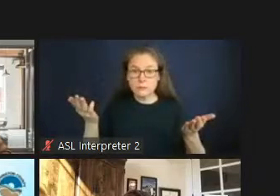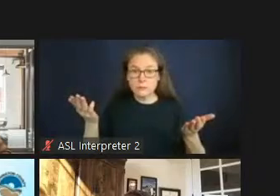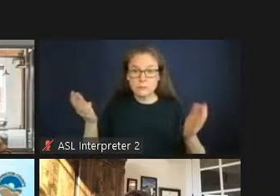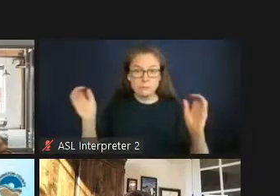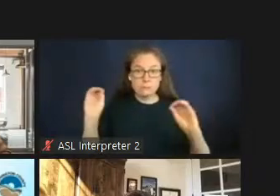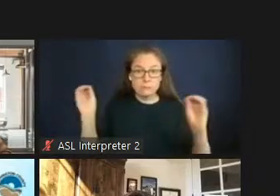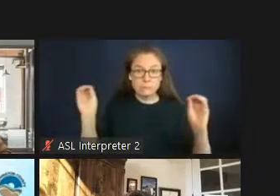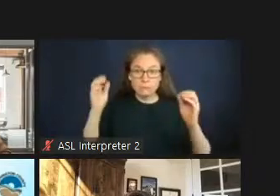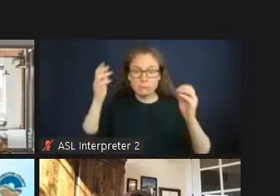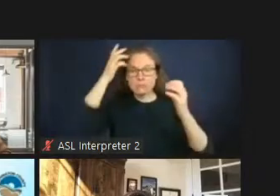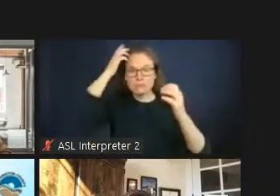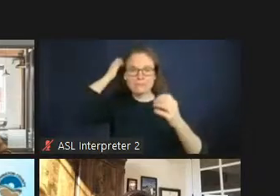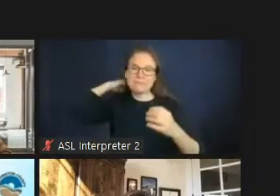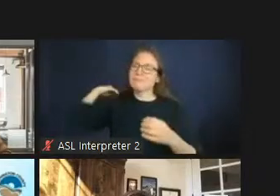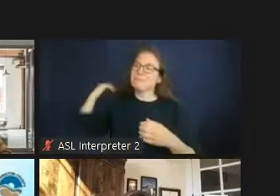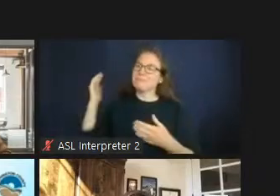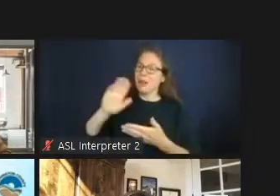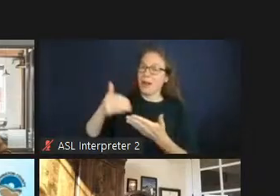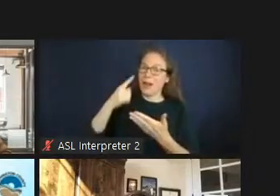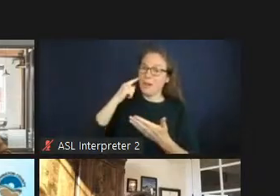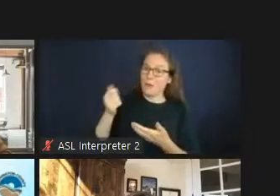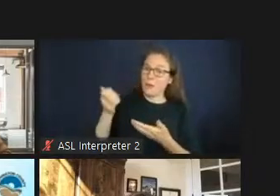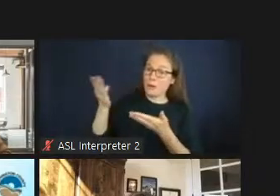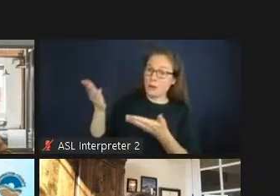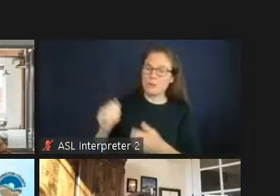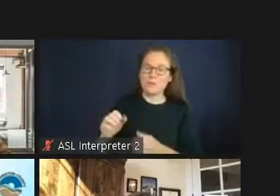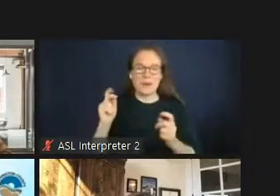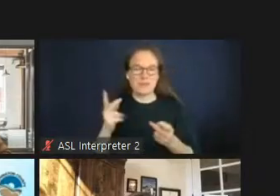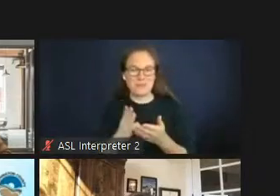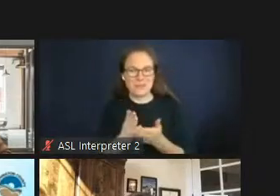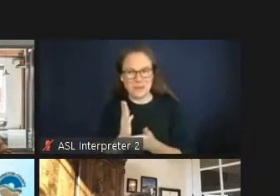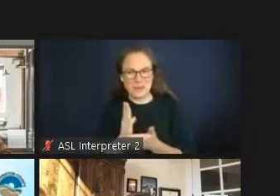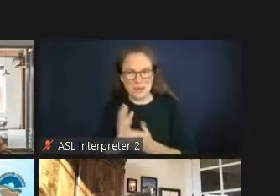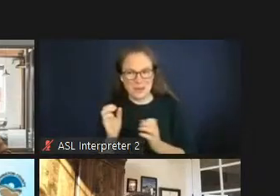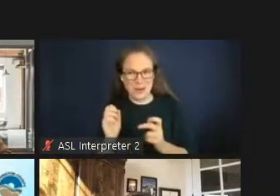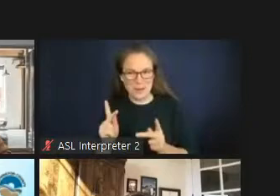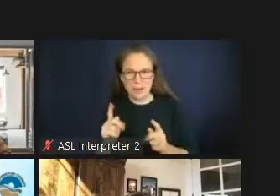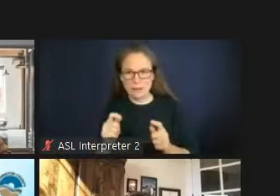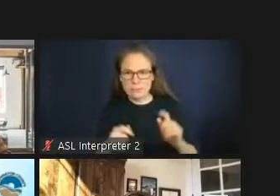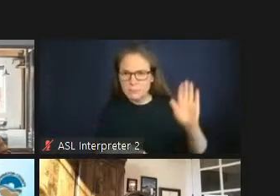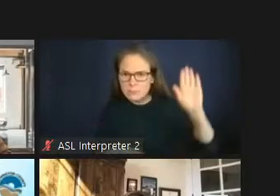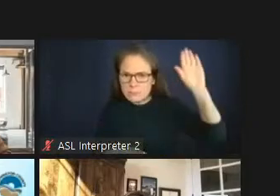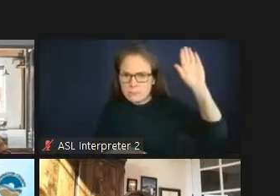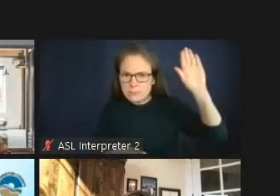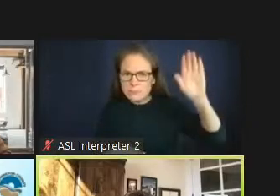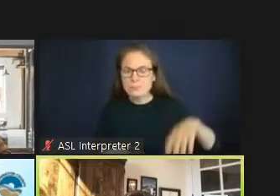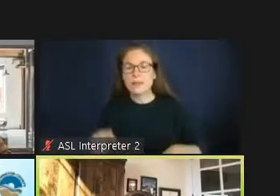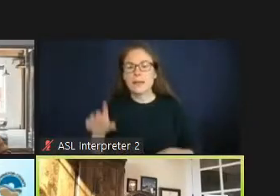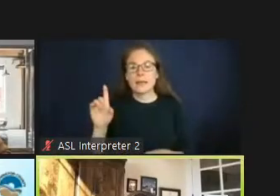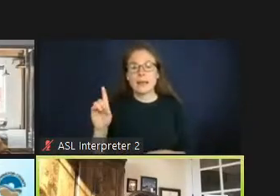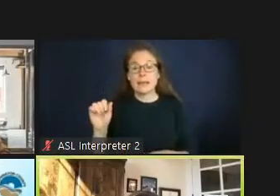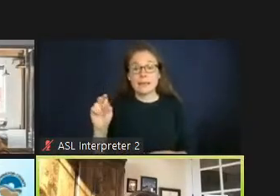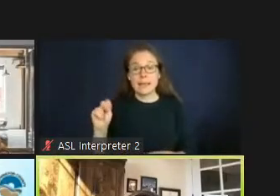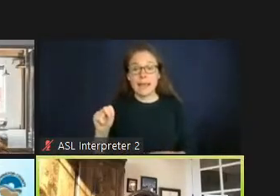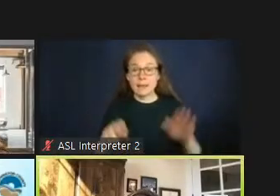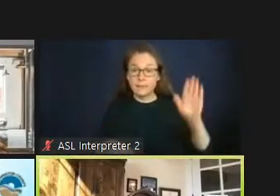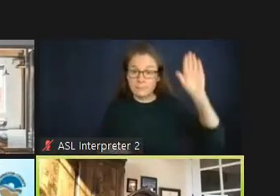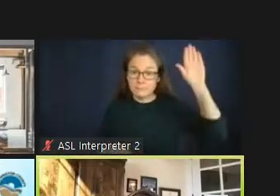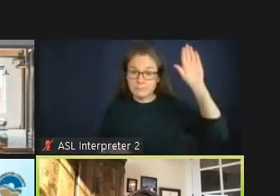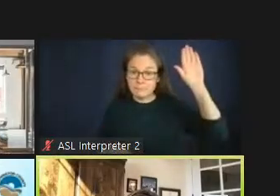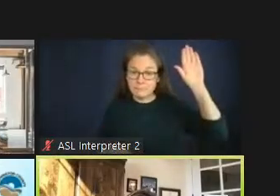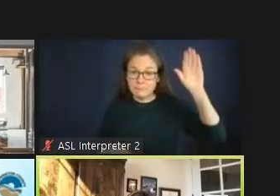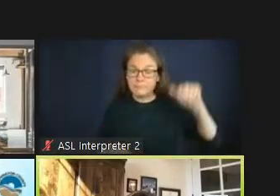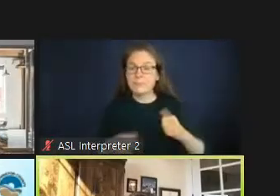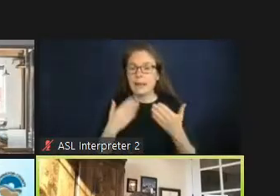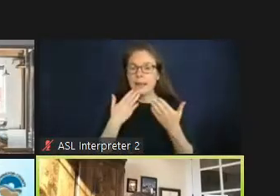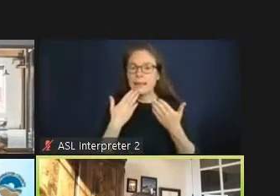No, it is all yours, Chair Beachy. Okay. All right. I saw Dan's hand just went up, actually. Oh, Dan? Yeah, thanks.